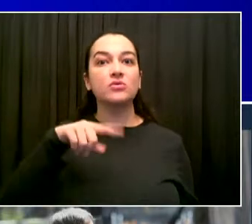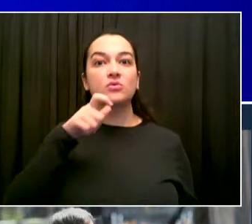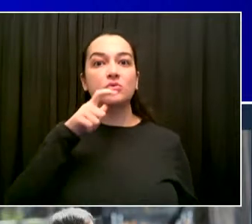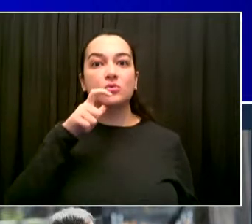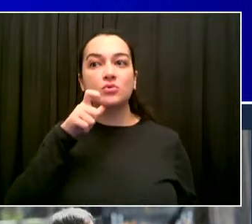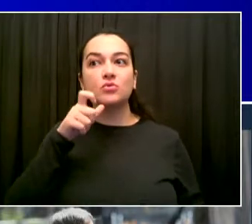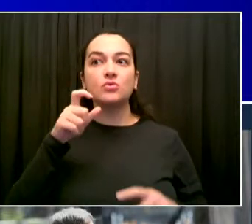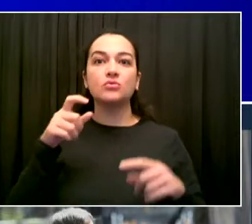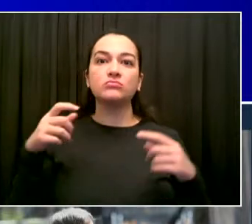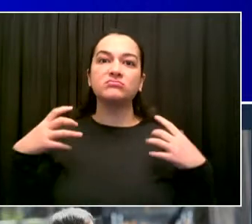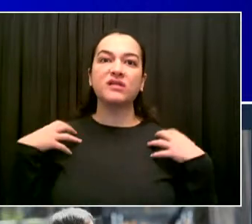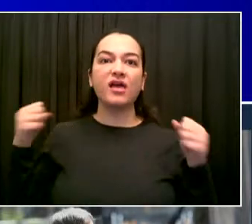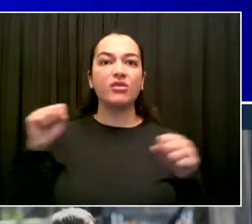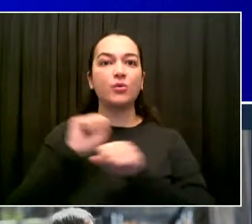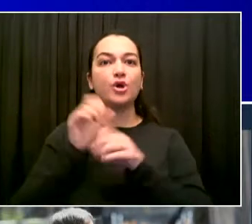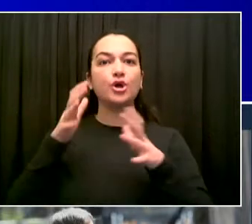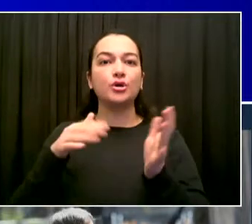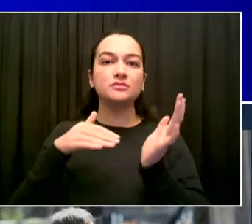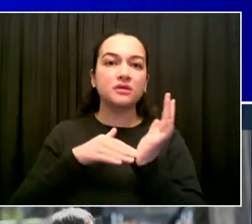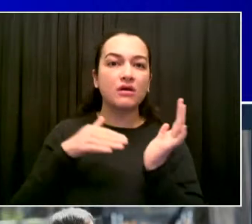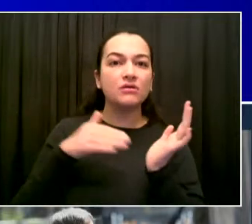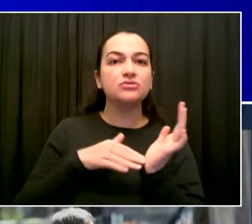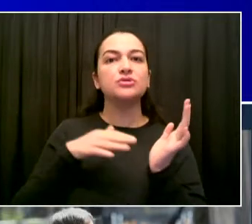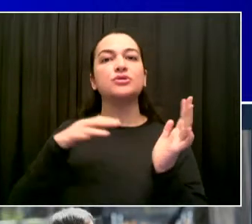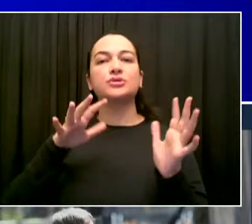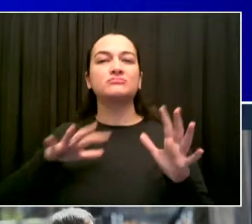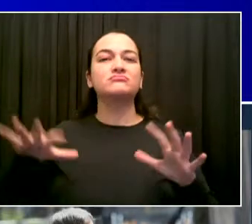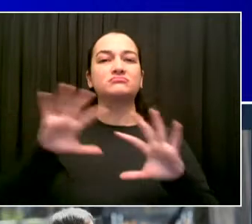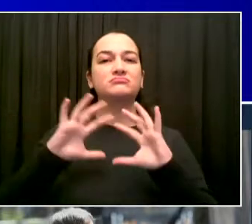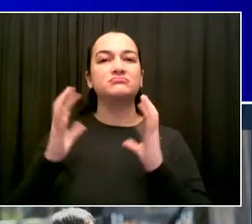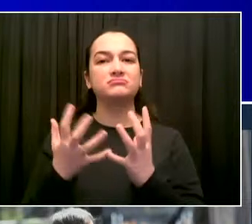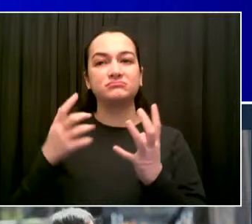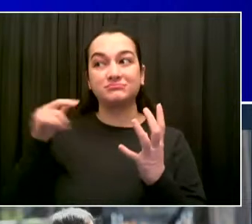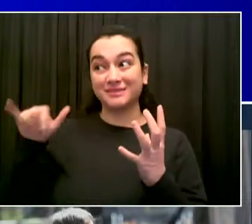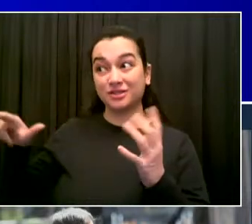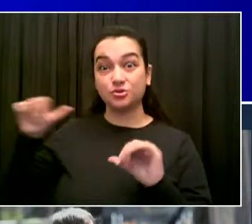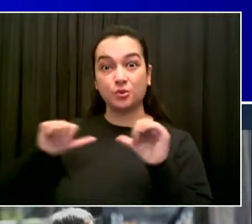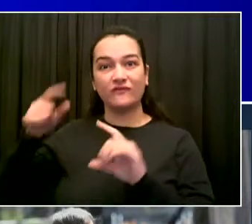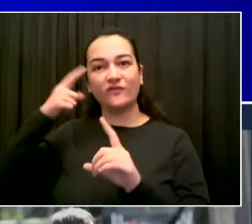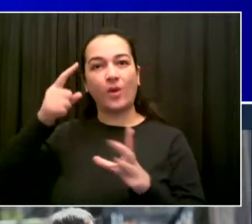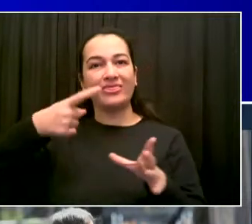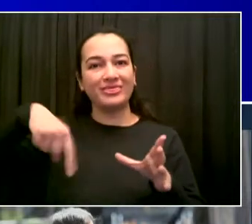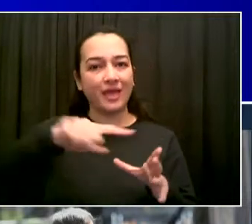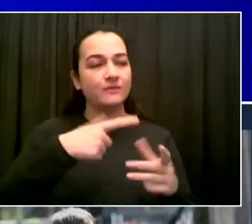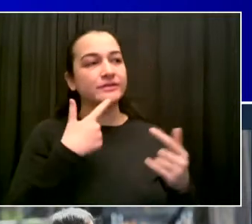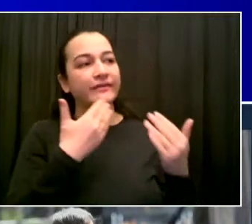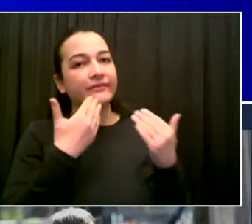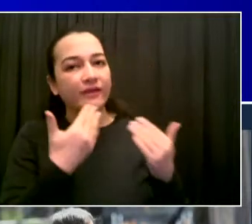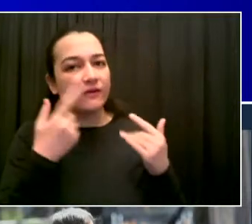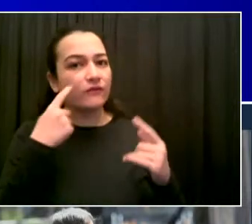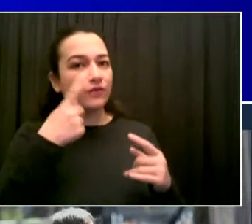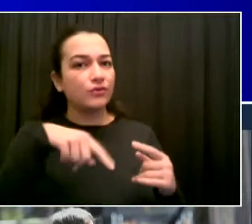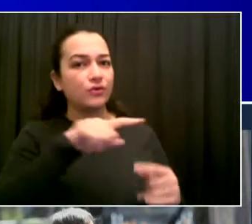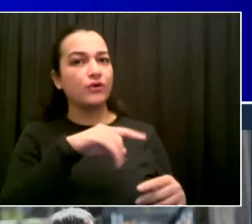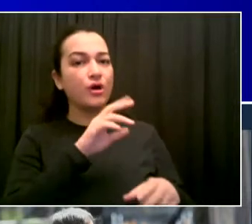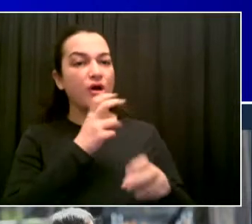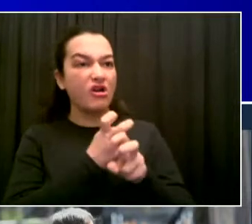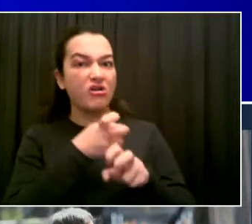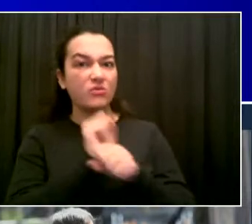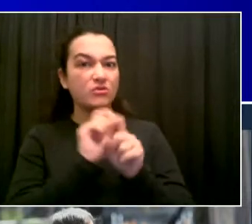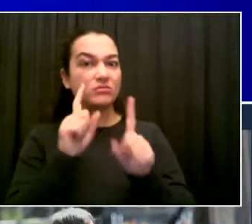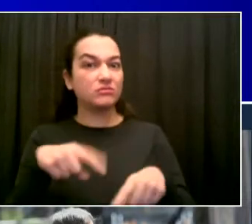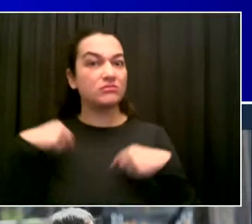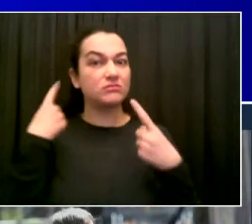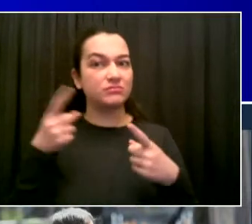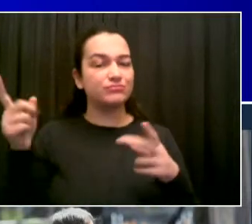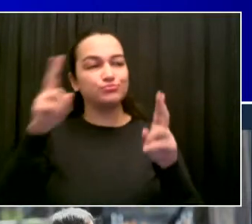city through. And Lincoln Center is focused on a recovery for all of us, on a recovery with equity. And I thank them for